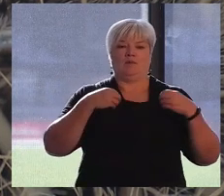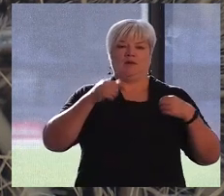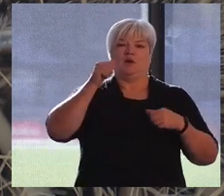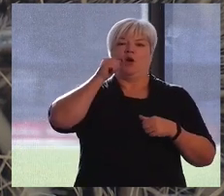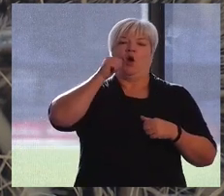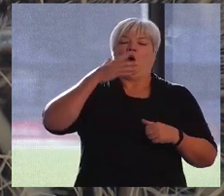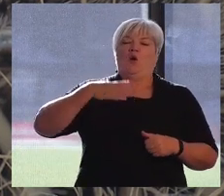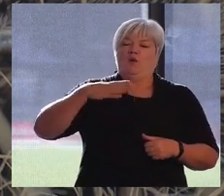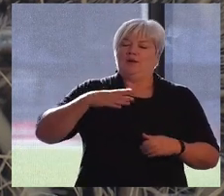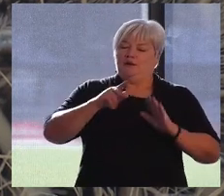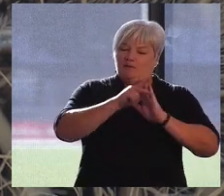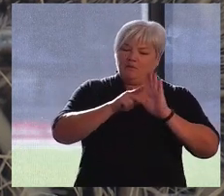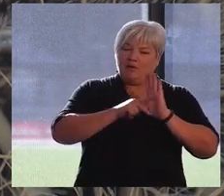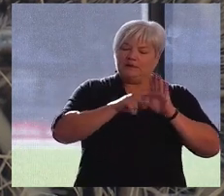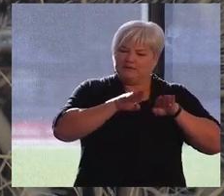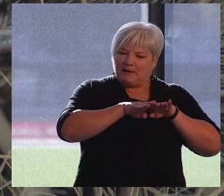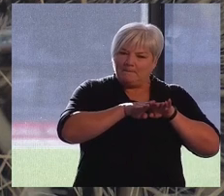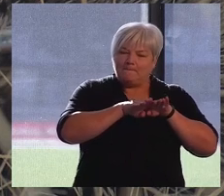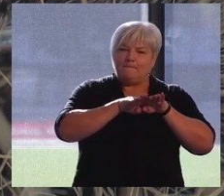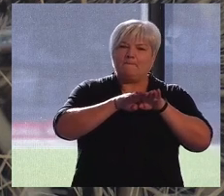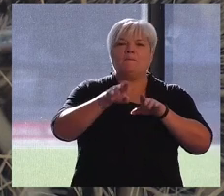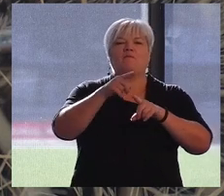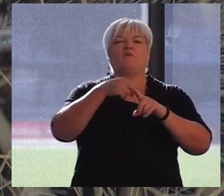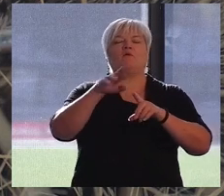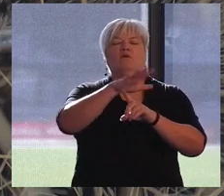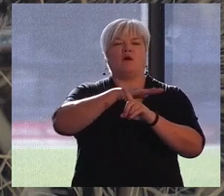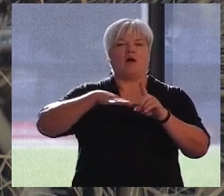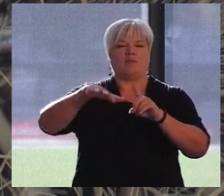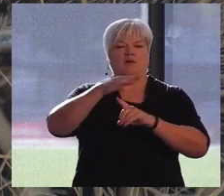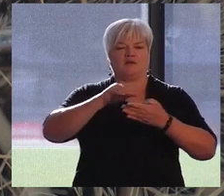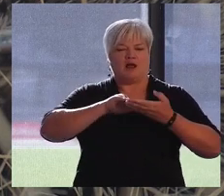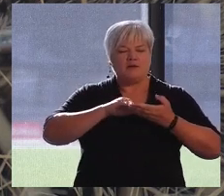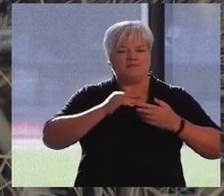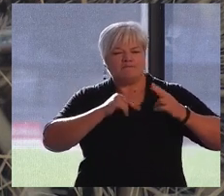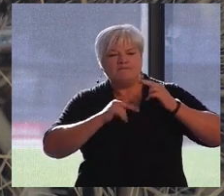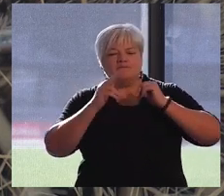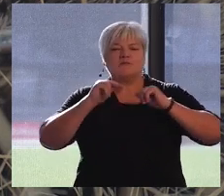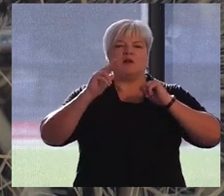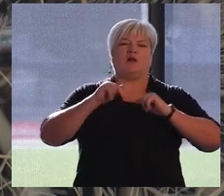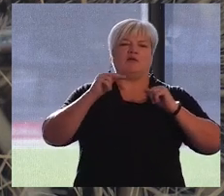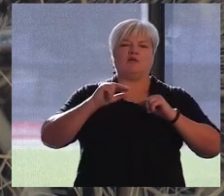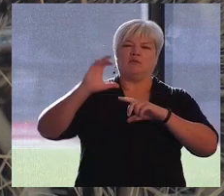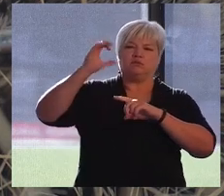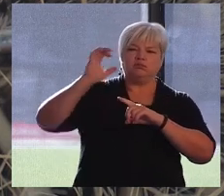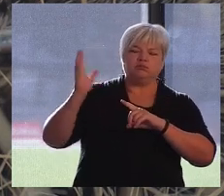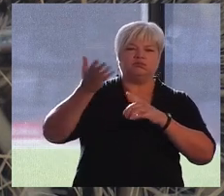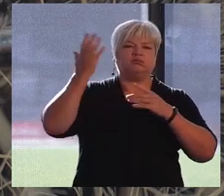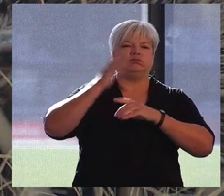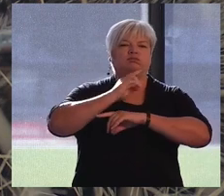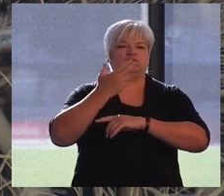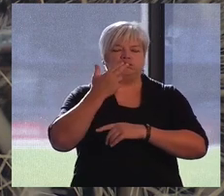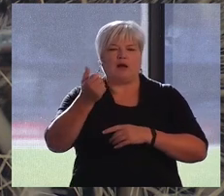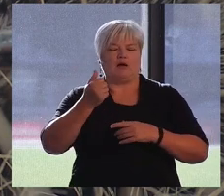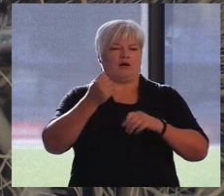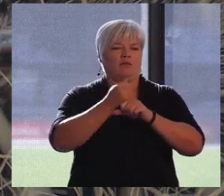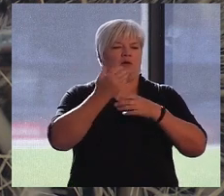policy environment in order to build, you know, the amount of renewable energy that we need in order to create the lasting